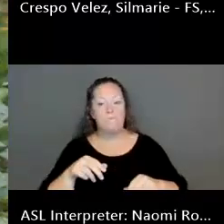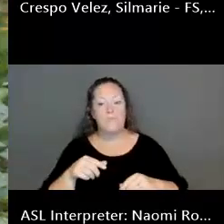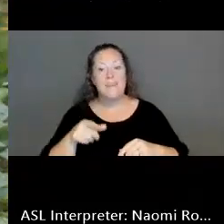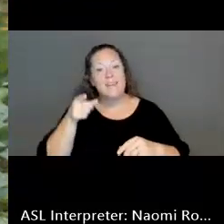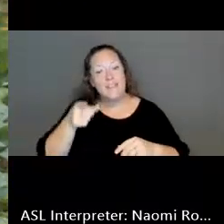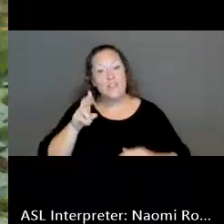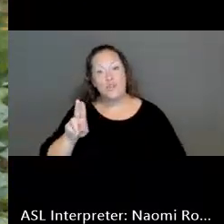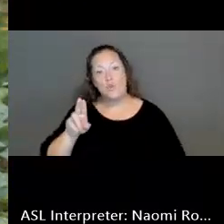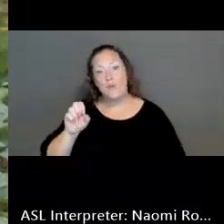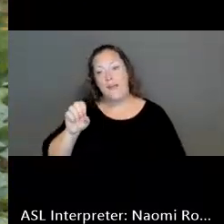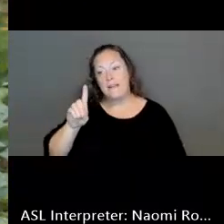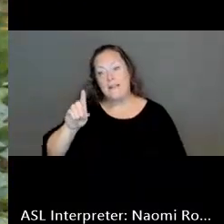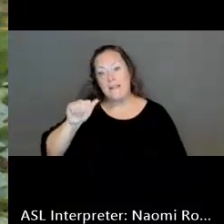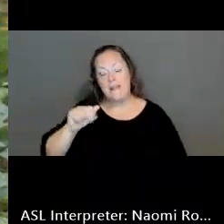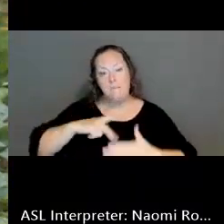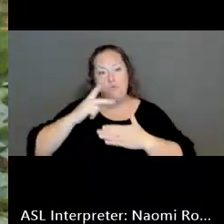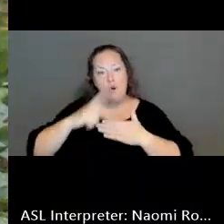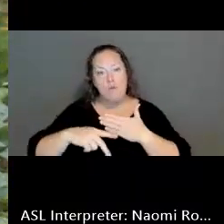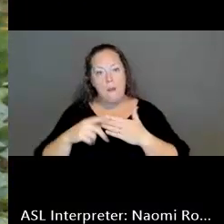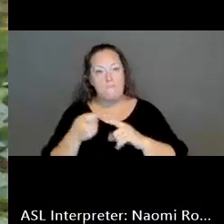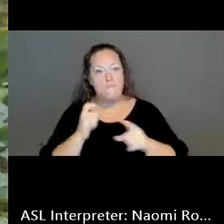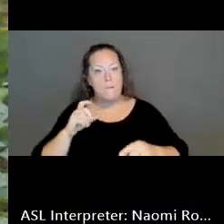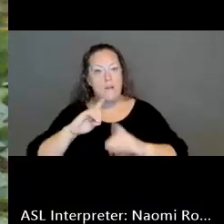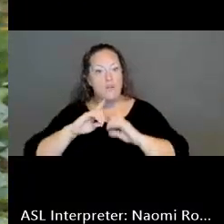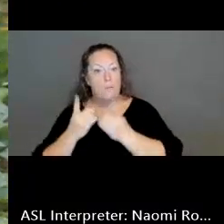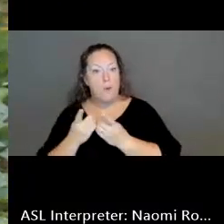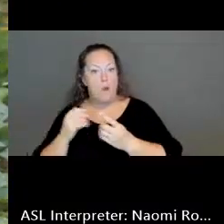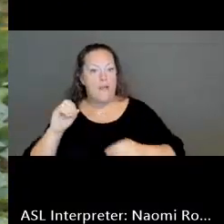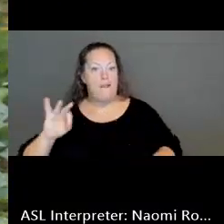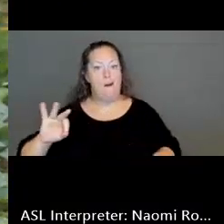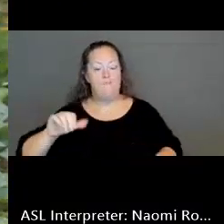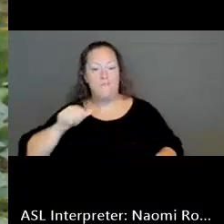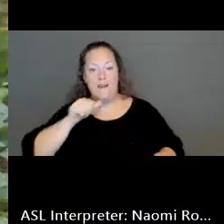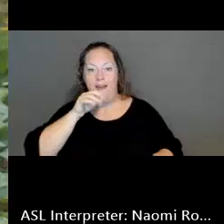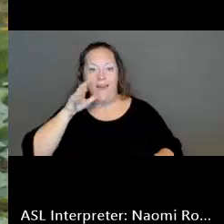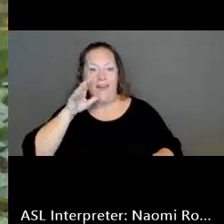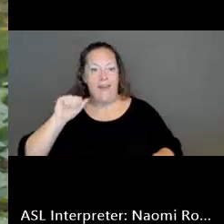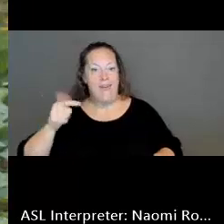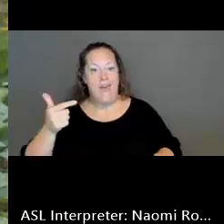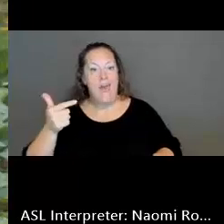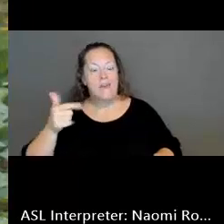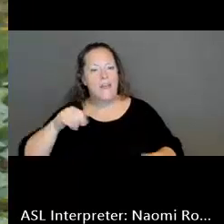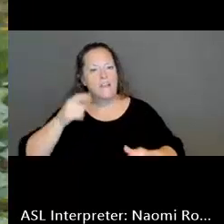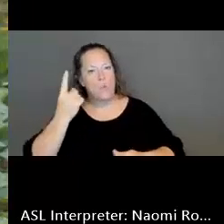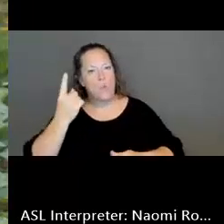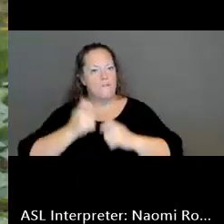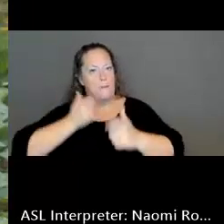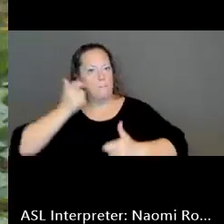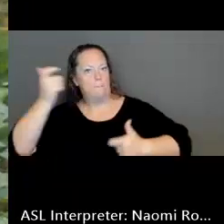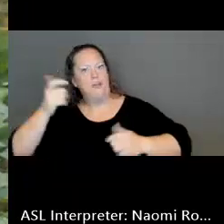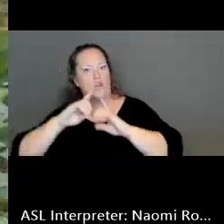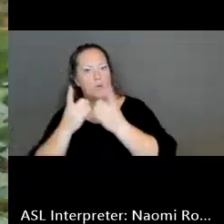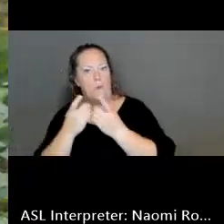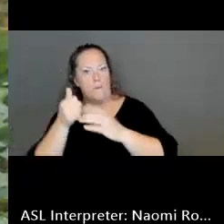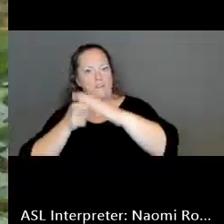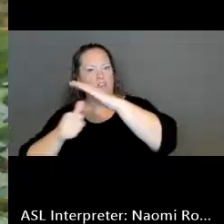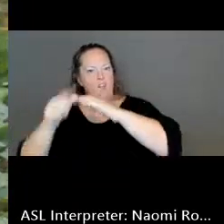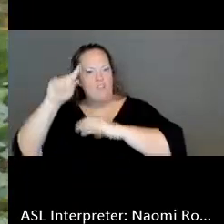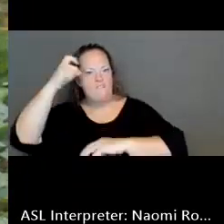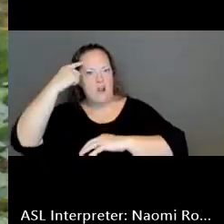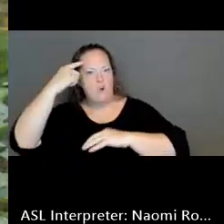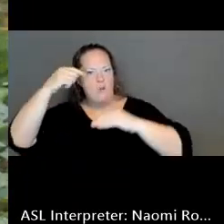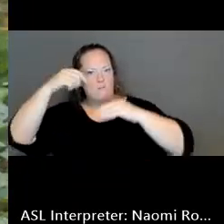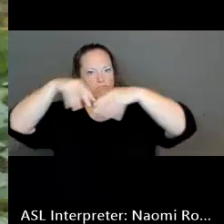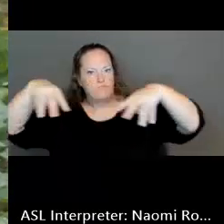program. The Department of Agriculture is one of the bigger departments within the federal government